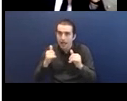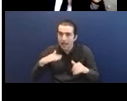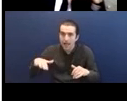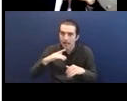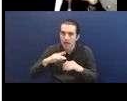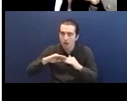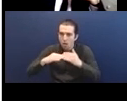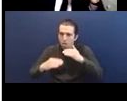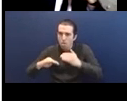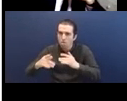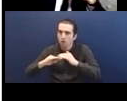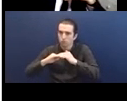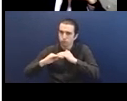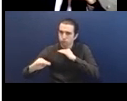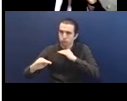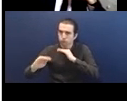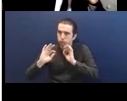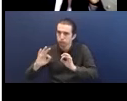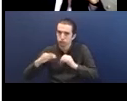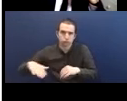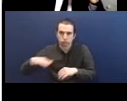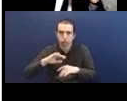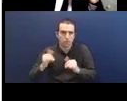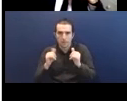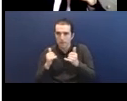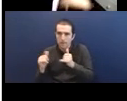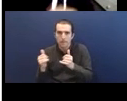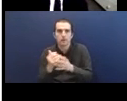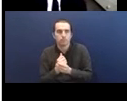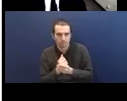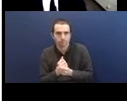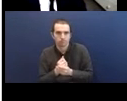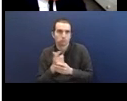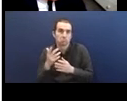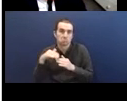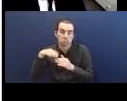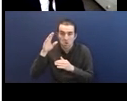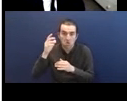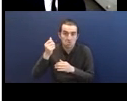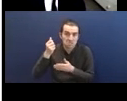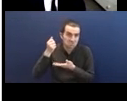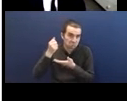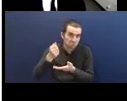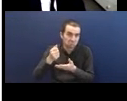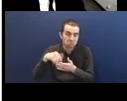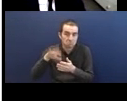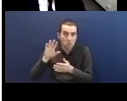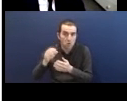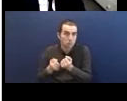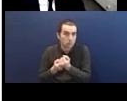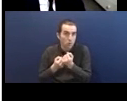in that room with about 70 children, so the ratio wasn't too bad. But it limits what you can do to have